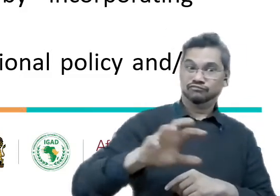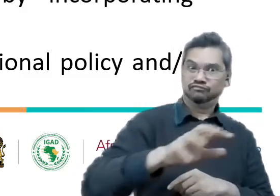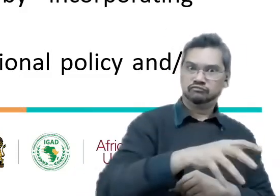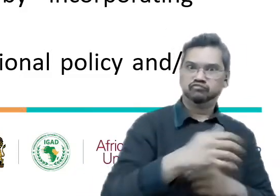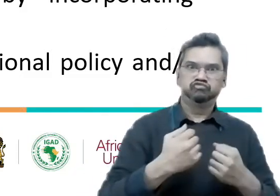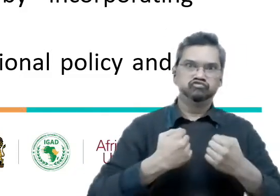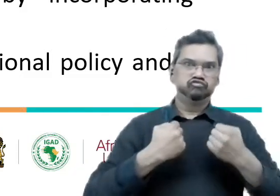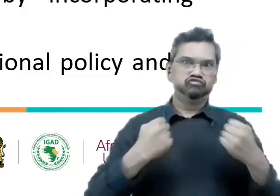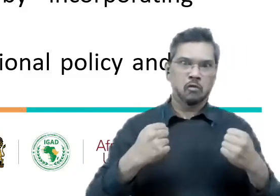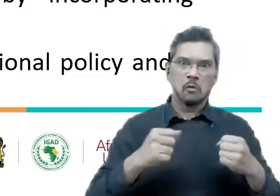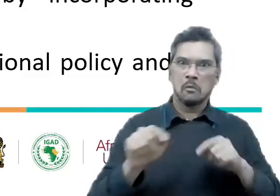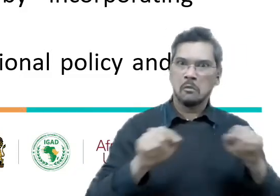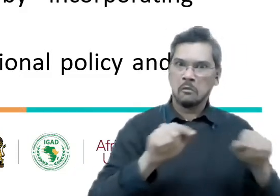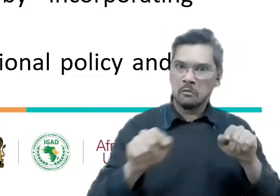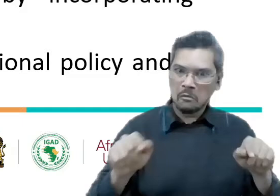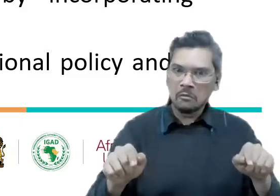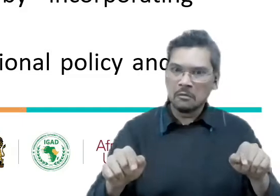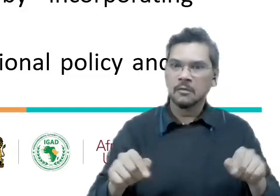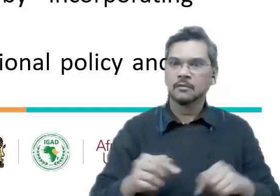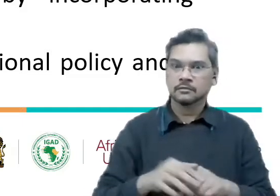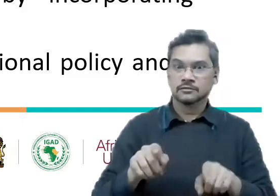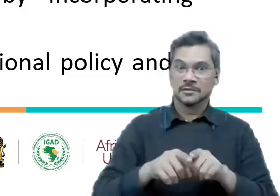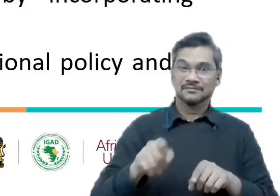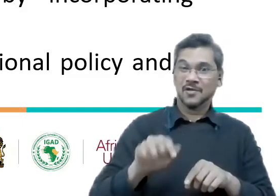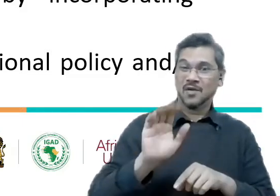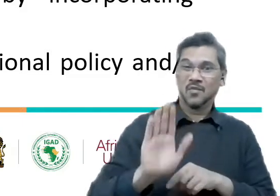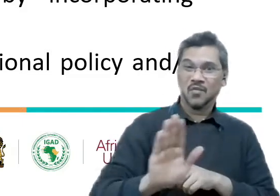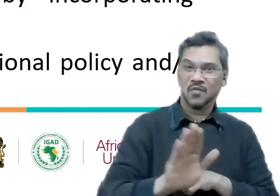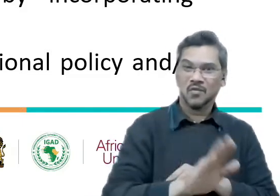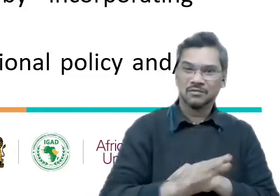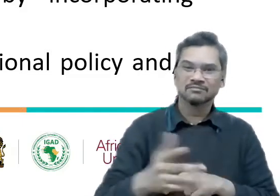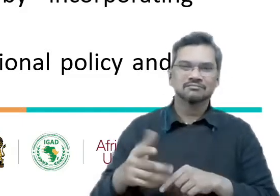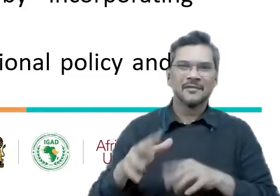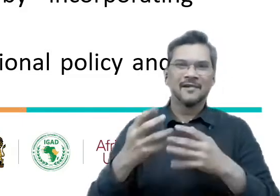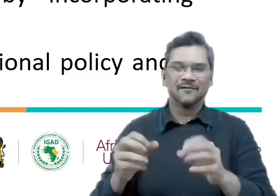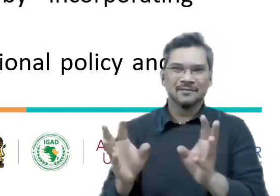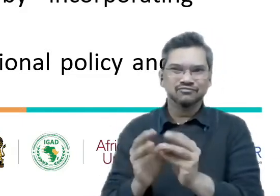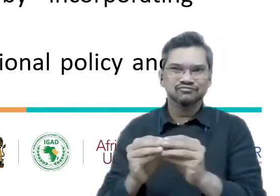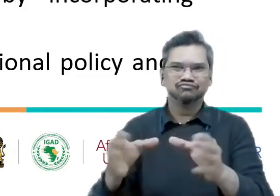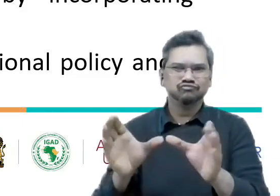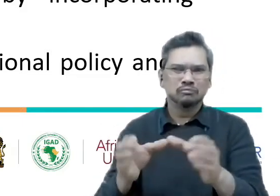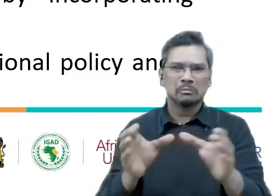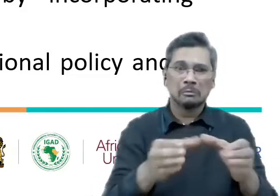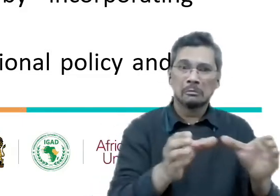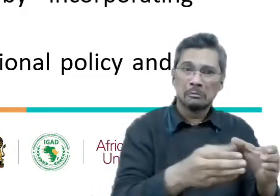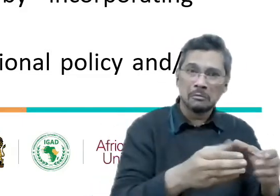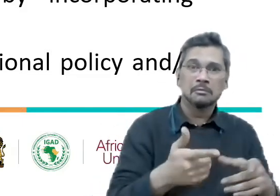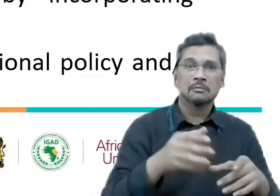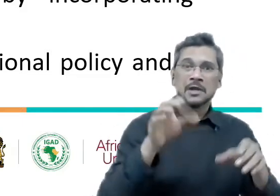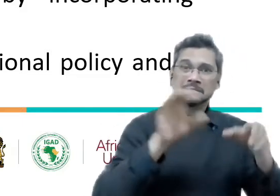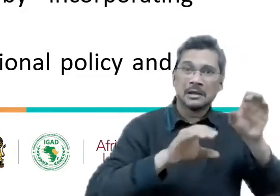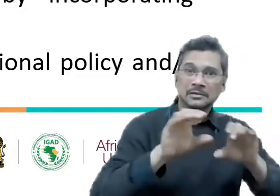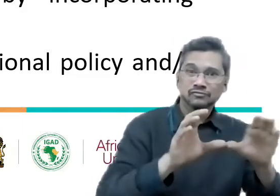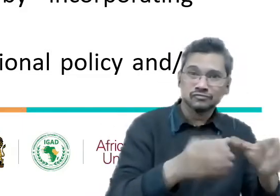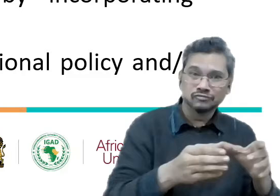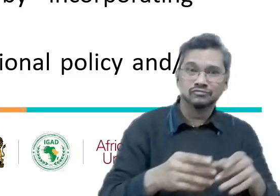Climate Lookout Forum comprised of various actors, including climate scientists, policymakers, is actually the way to go to